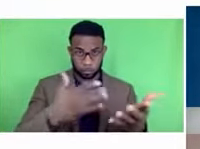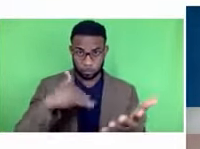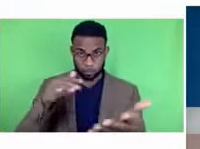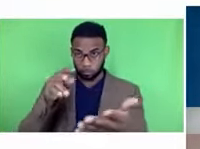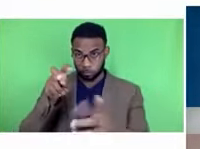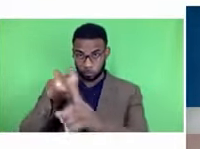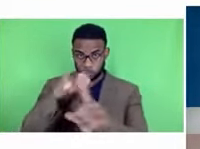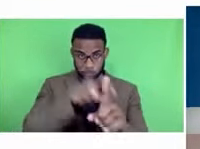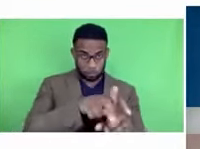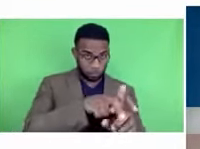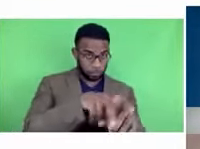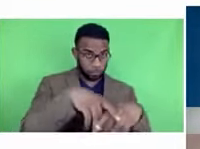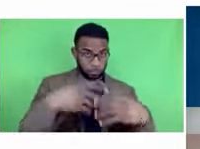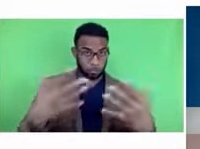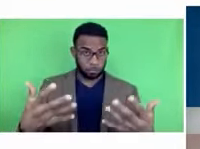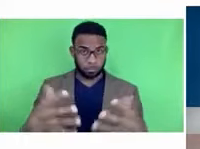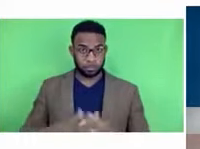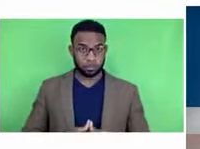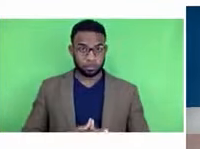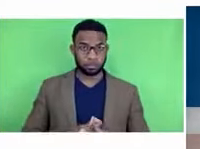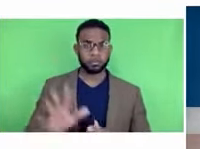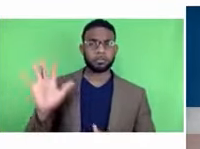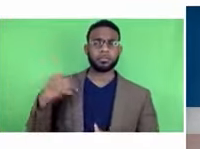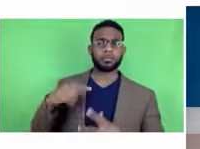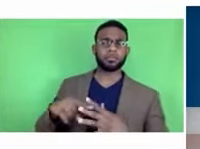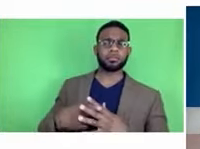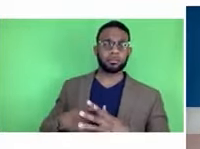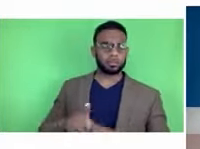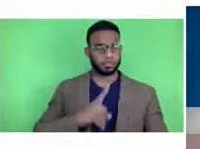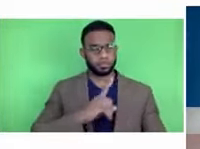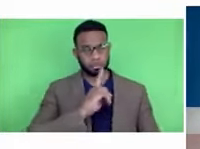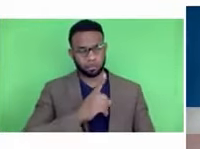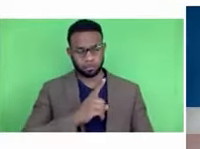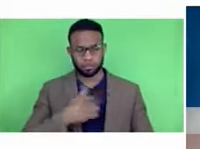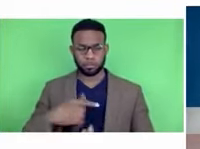someone. I can start off with a